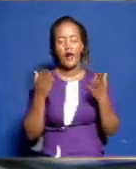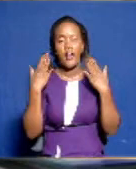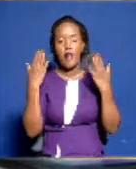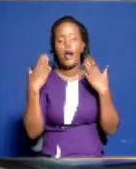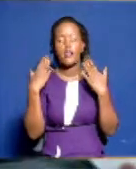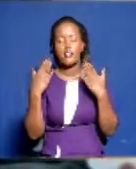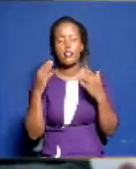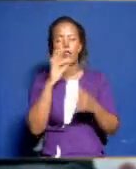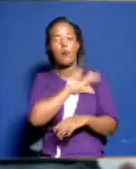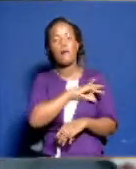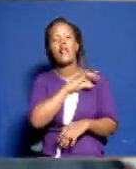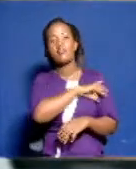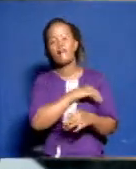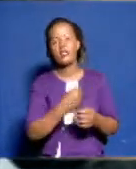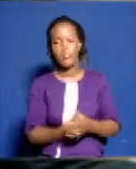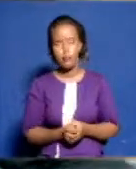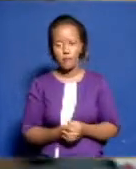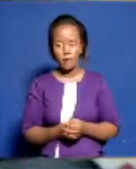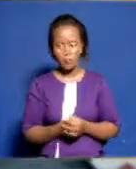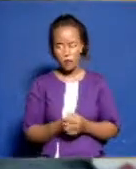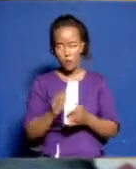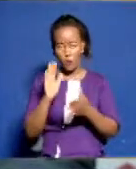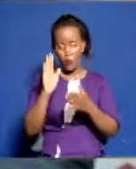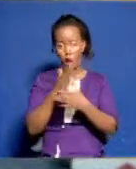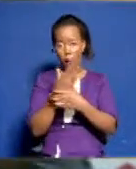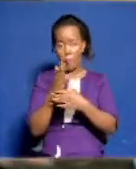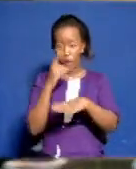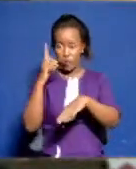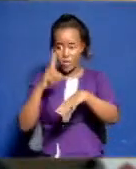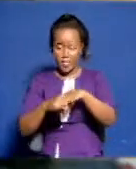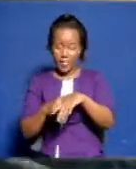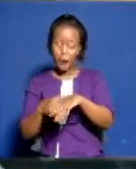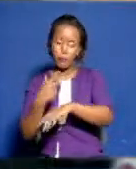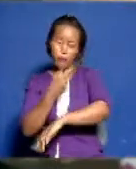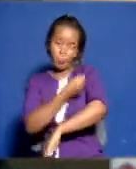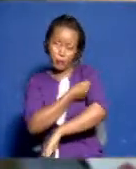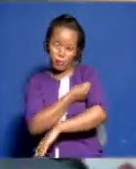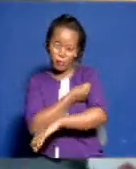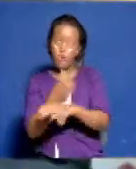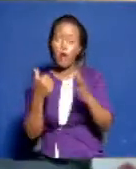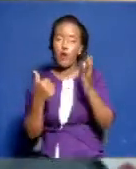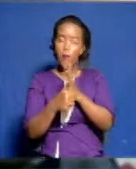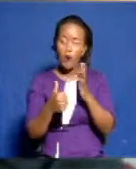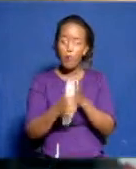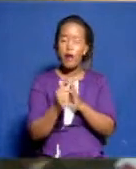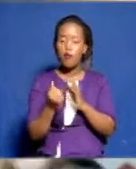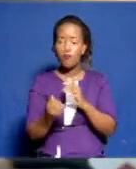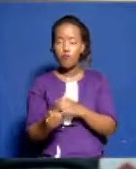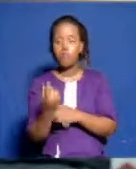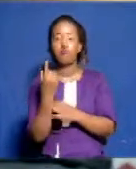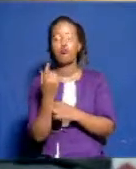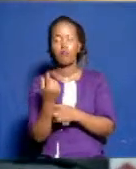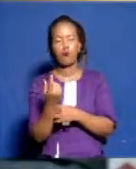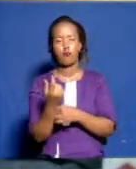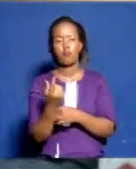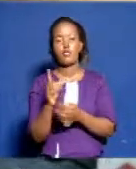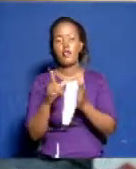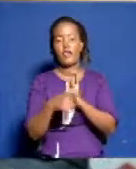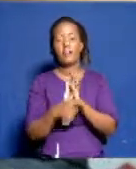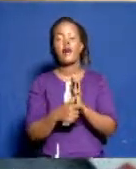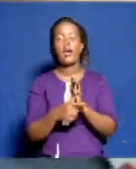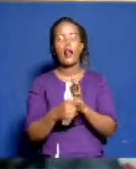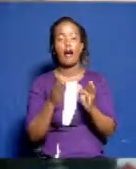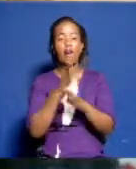expense benefit. So between that time, if there is a problem develops, resulting from the